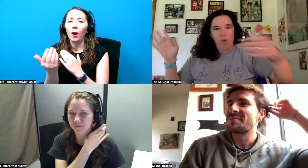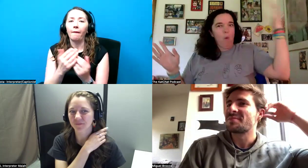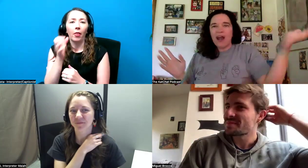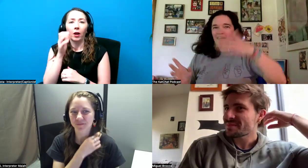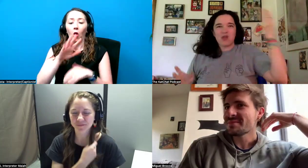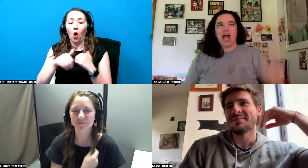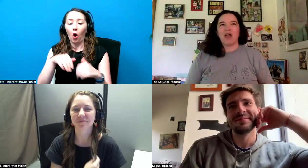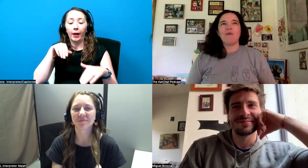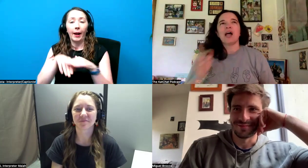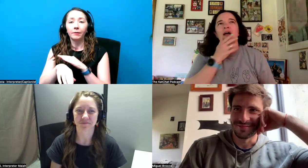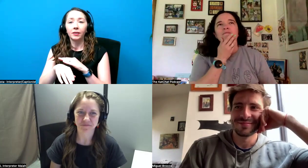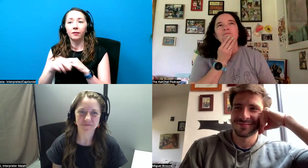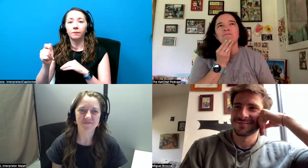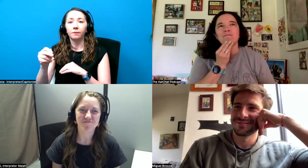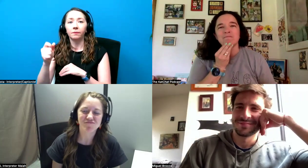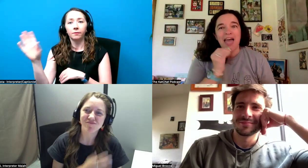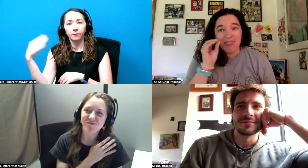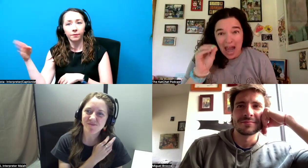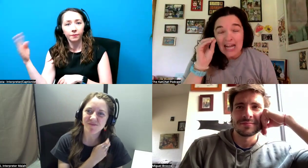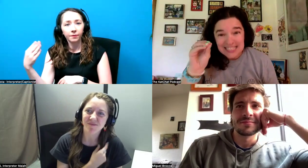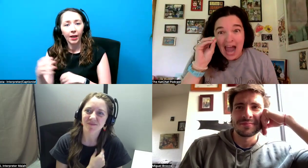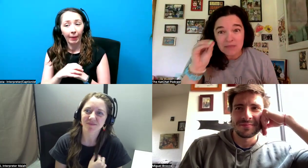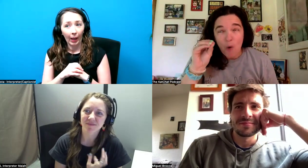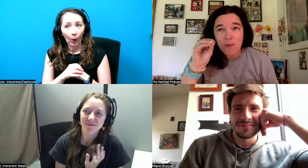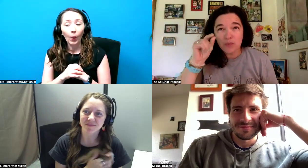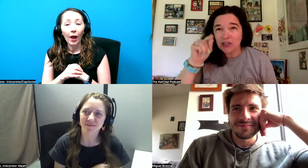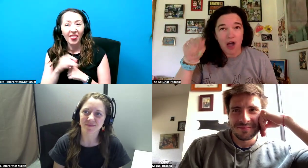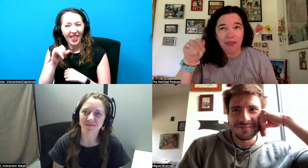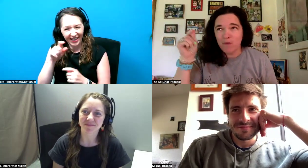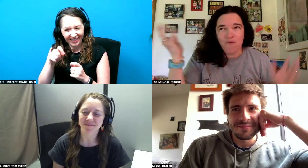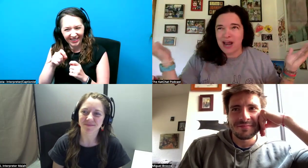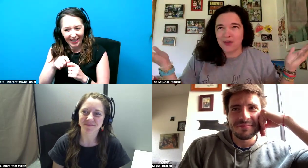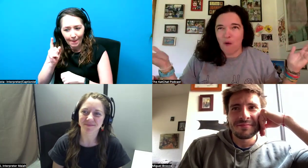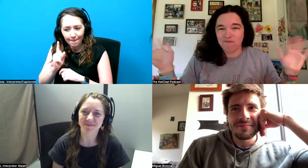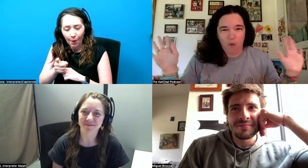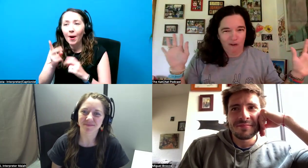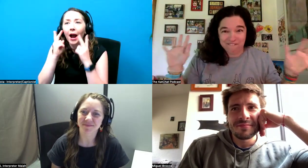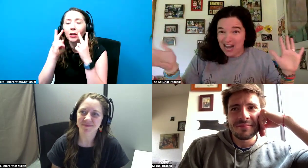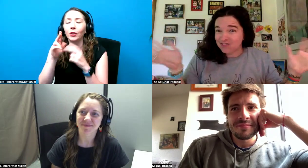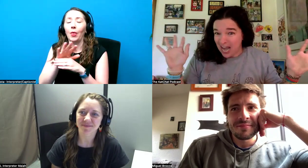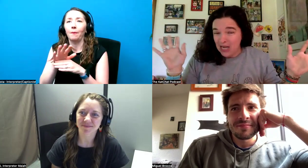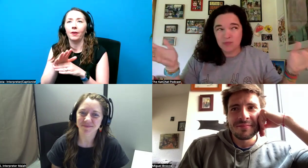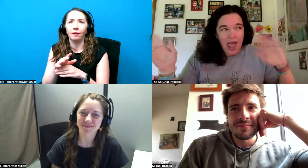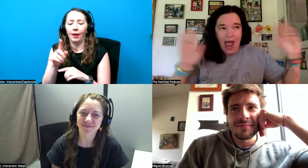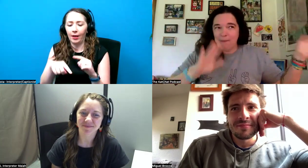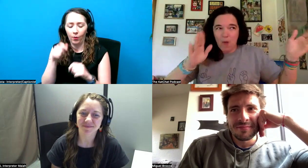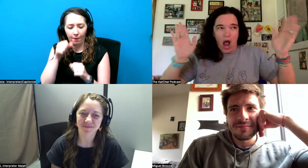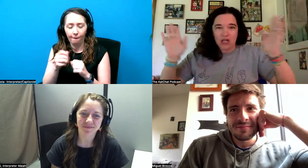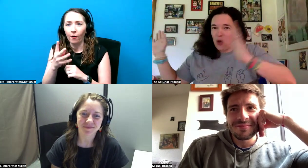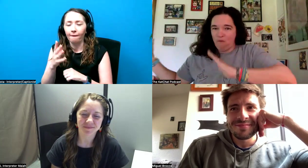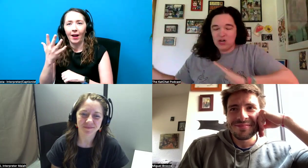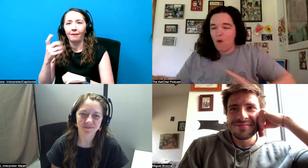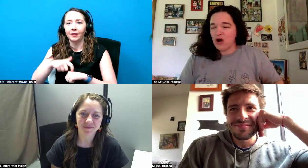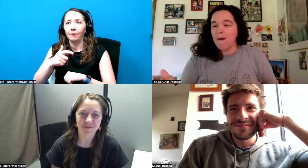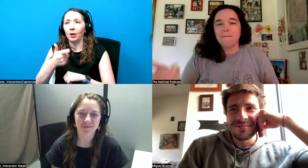cousin, one after another. Hmm. That is that moment when I saw the movie, I don't know, 4 or 5 times. I mean, I